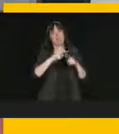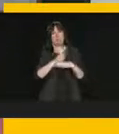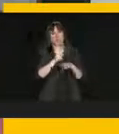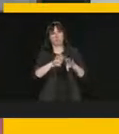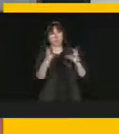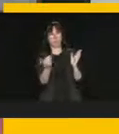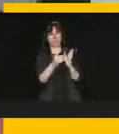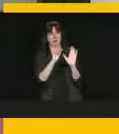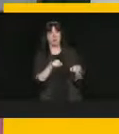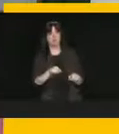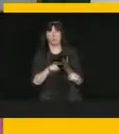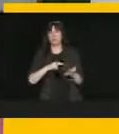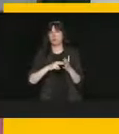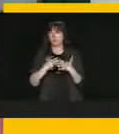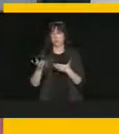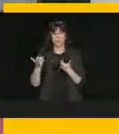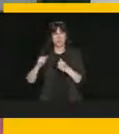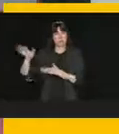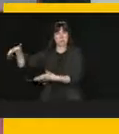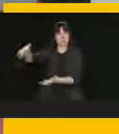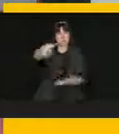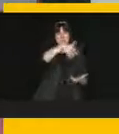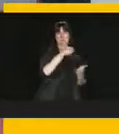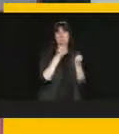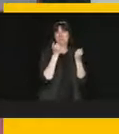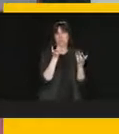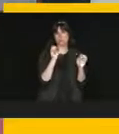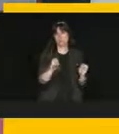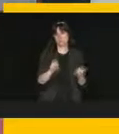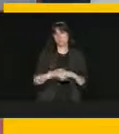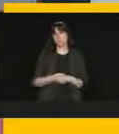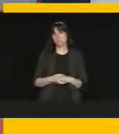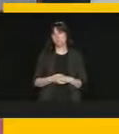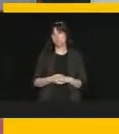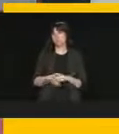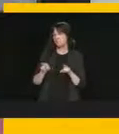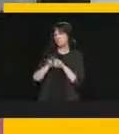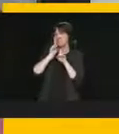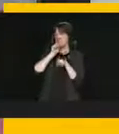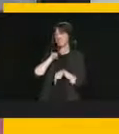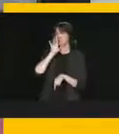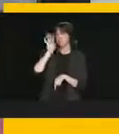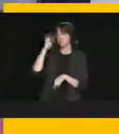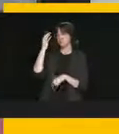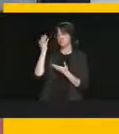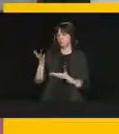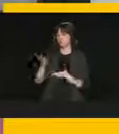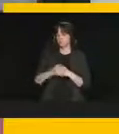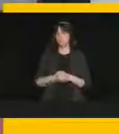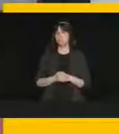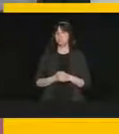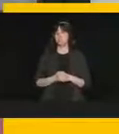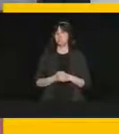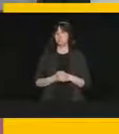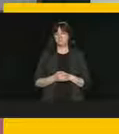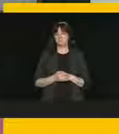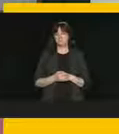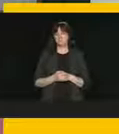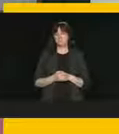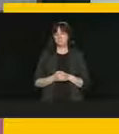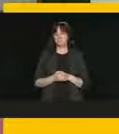rate at which we are taking in personal protective equipment. Okay. Nous savons que la